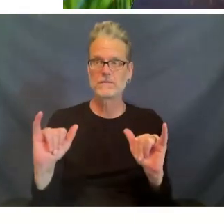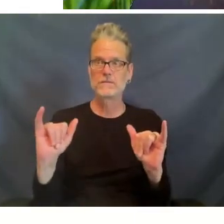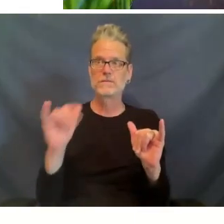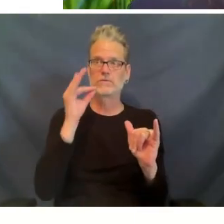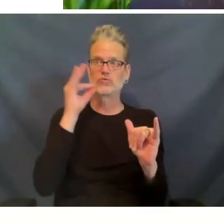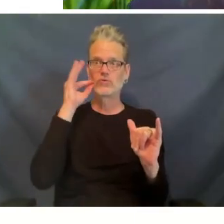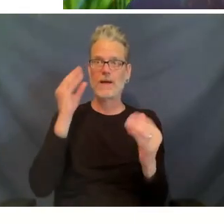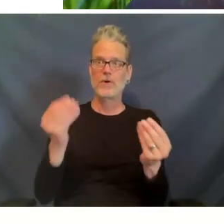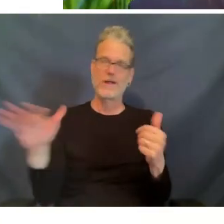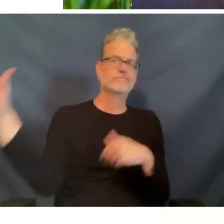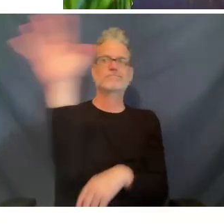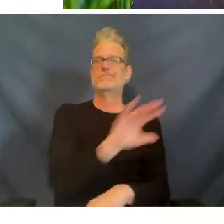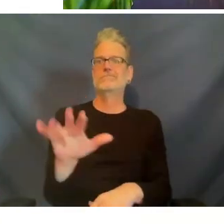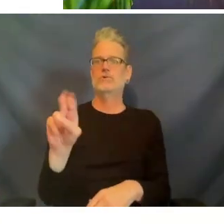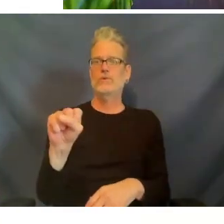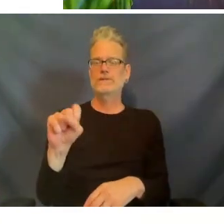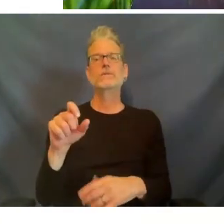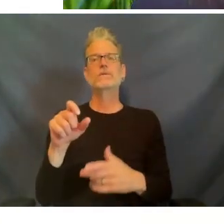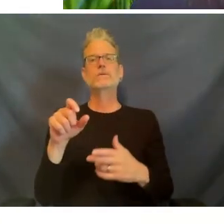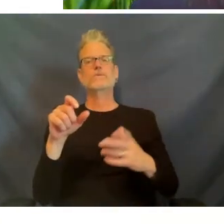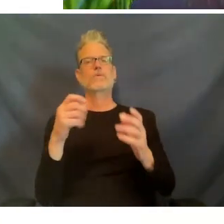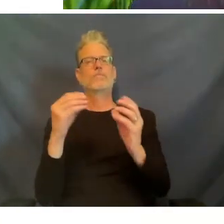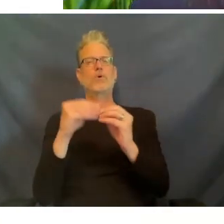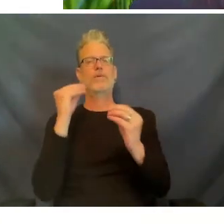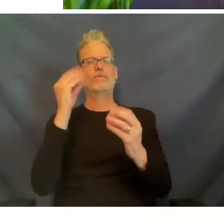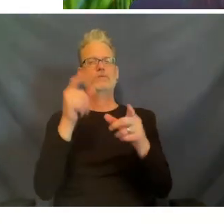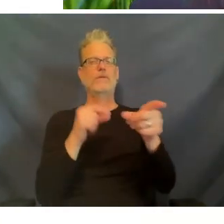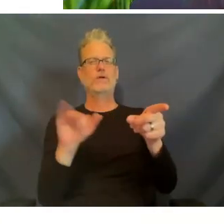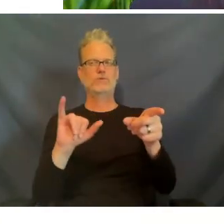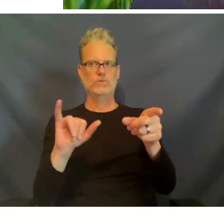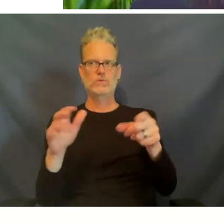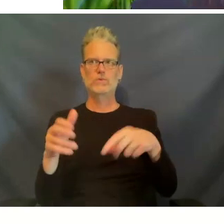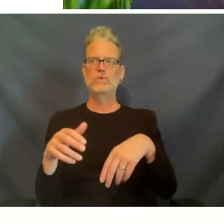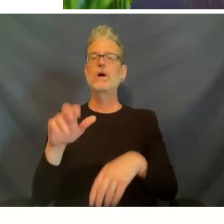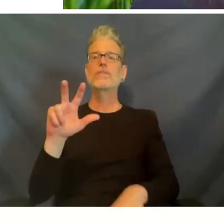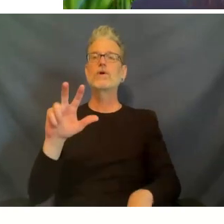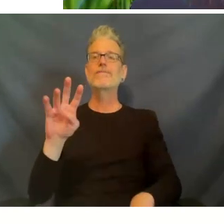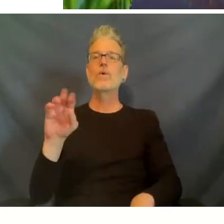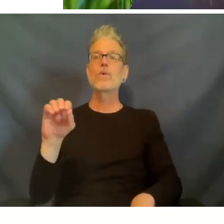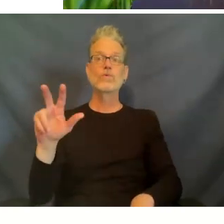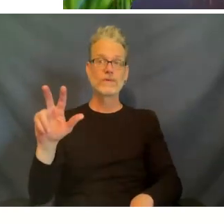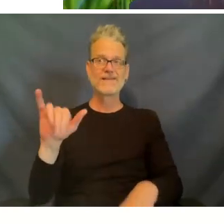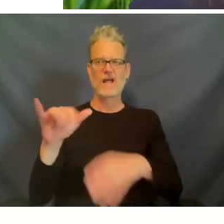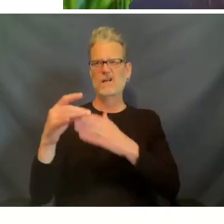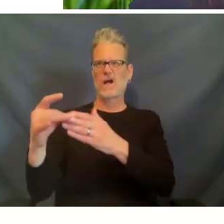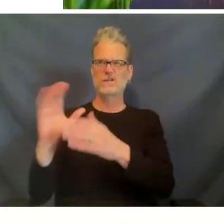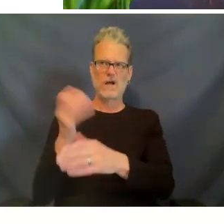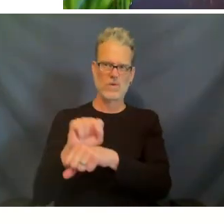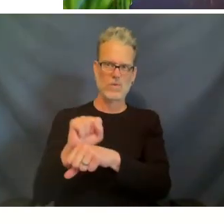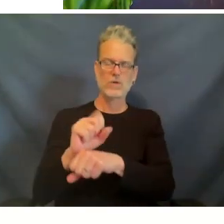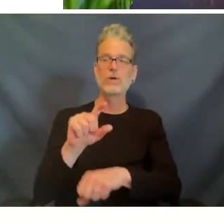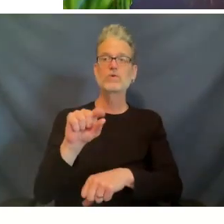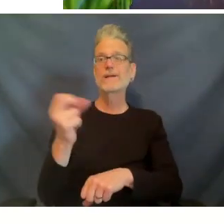other resources that you're going to find on there also include the Joint Secretarial Order 3403, which guides a lot of our work, the 2012 Planning